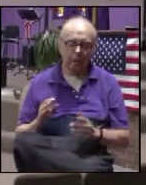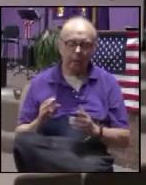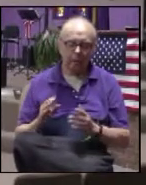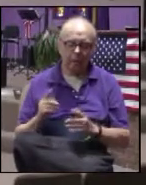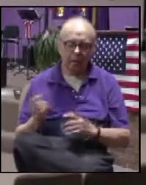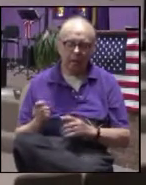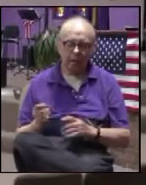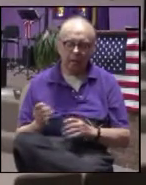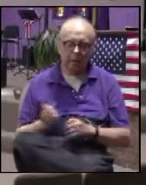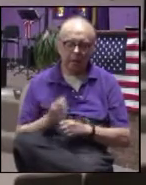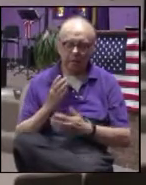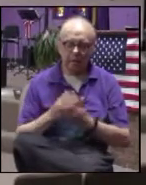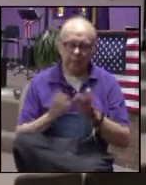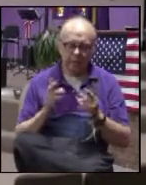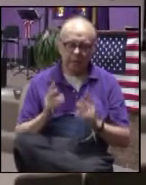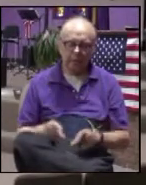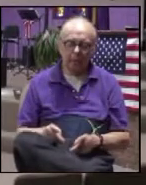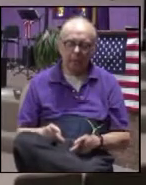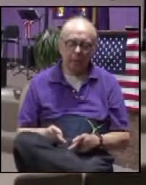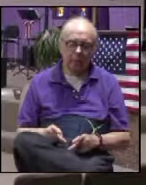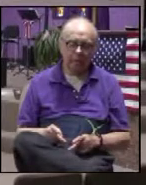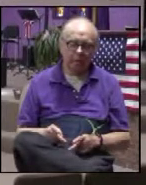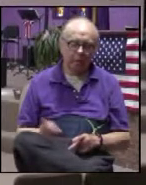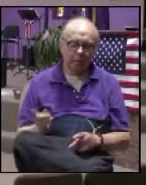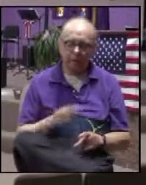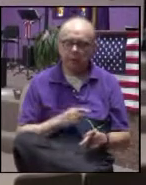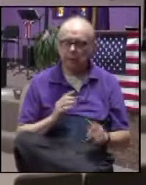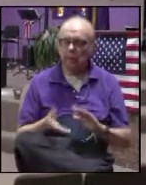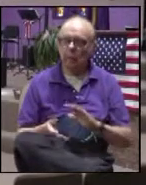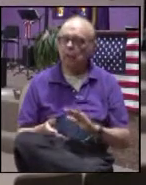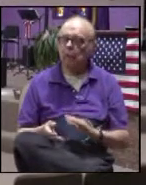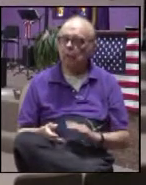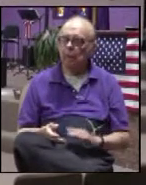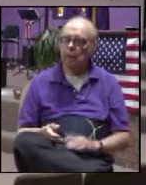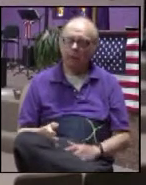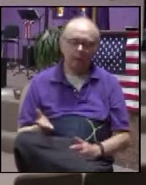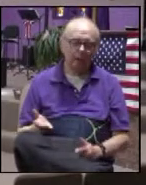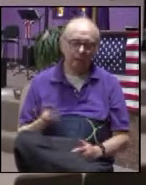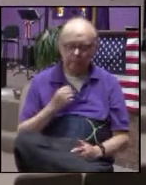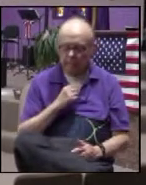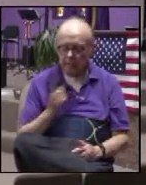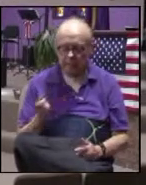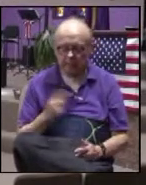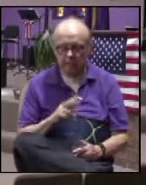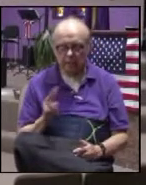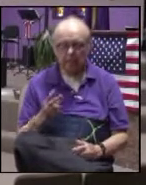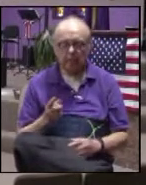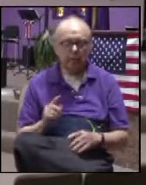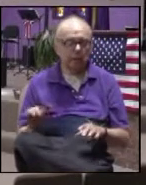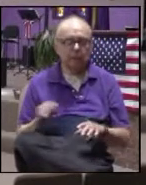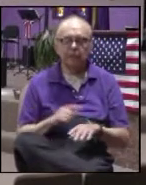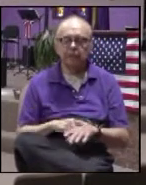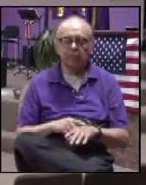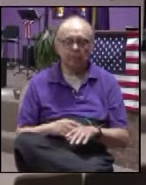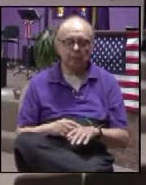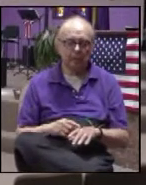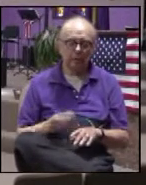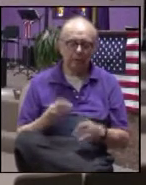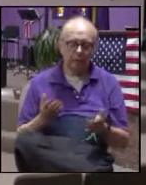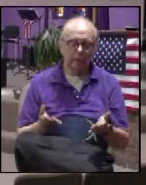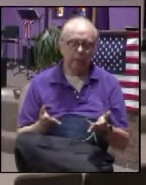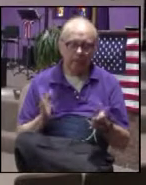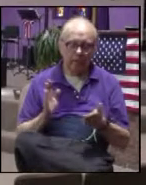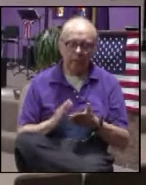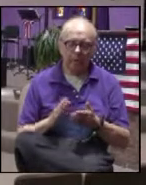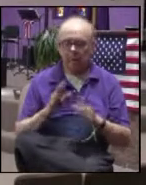of the wives to come to small groups on Thursday. So you don't have to split, you don't have to come two different times. You can come the same time. We offer small